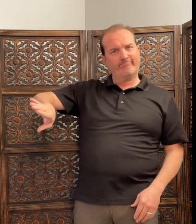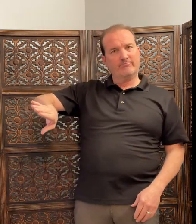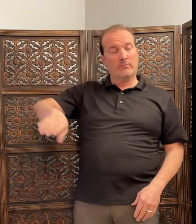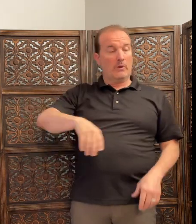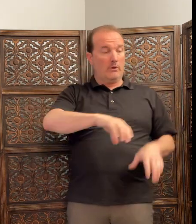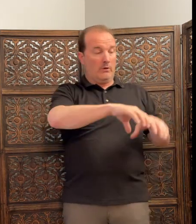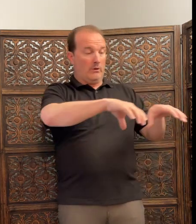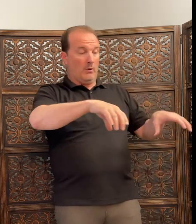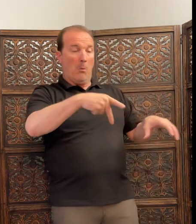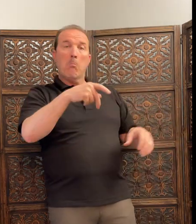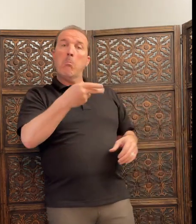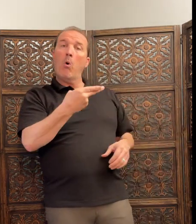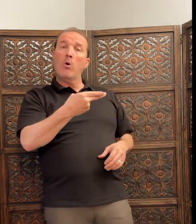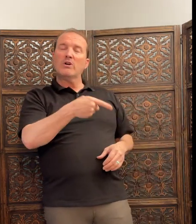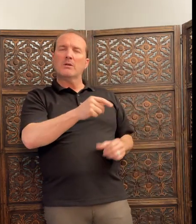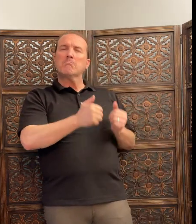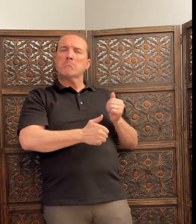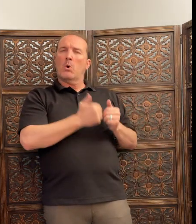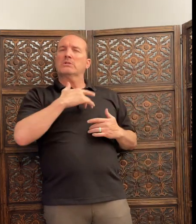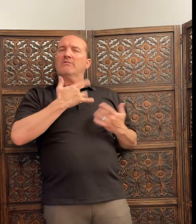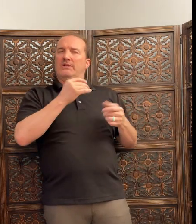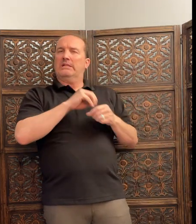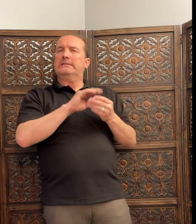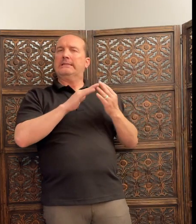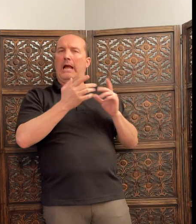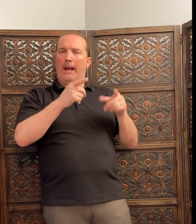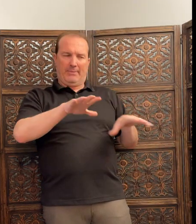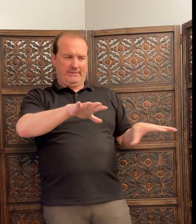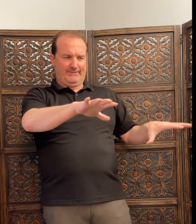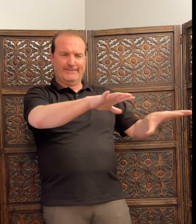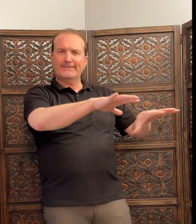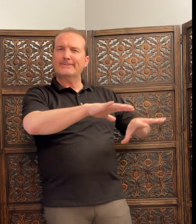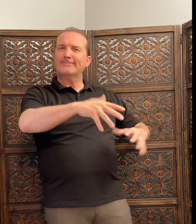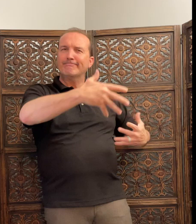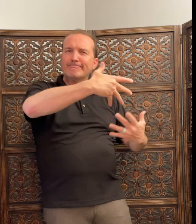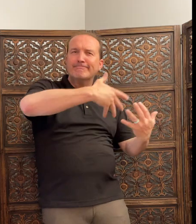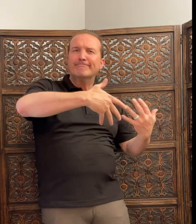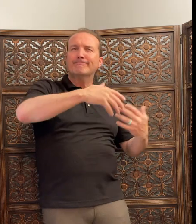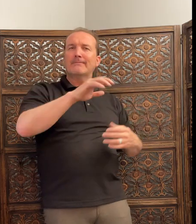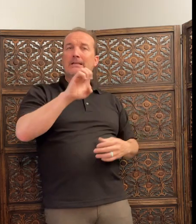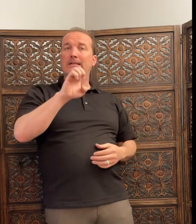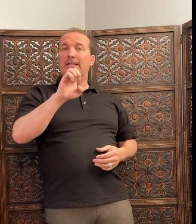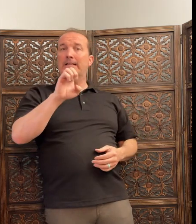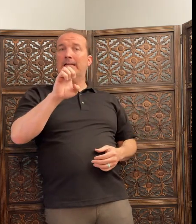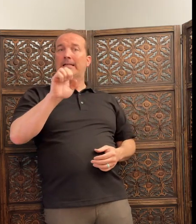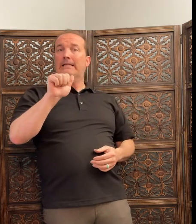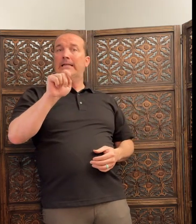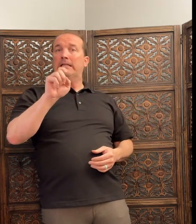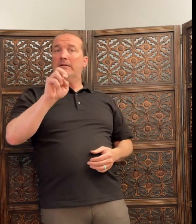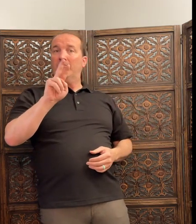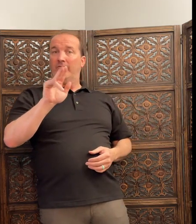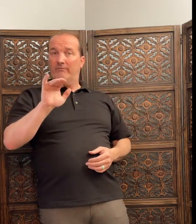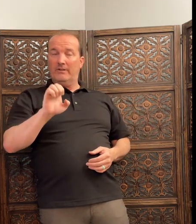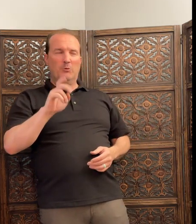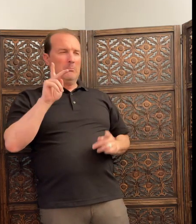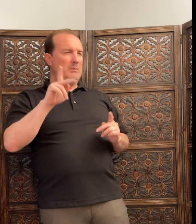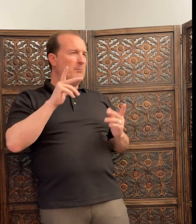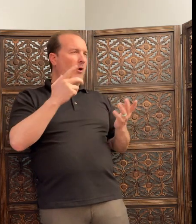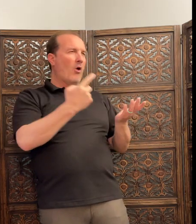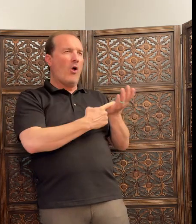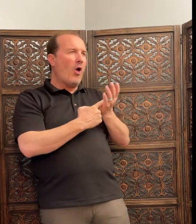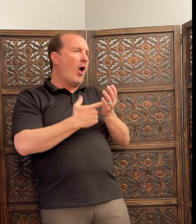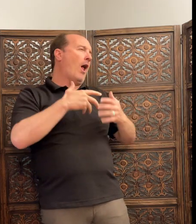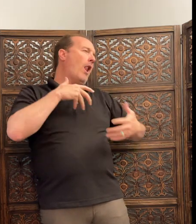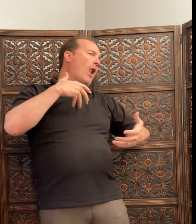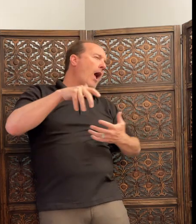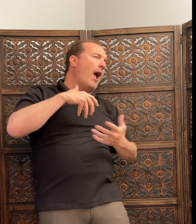The porch in the story is where much of the activity in the town happens. It's the place where Eatonville residents get their information,